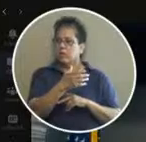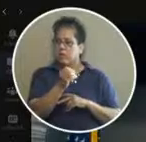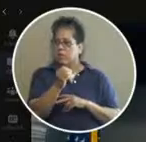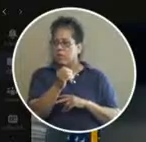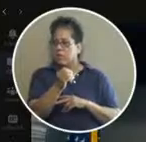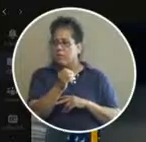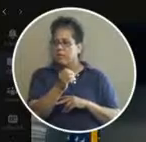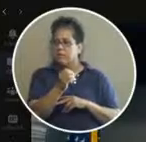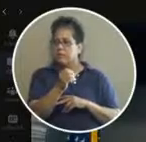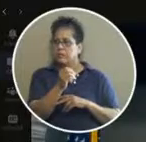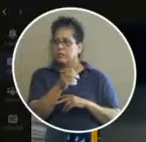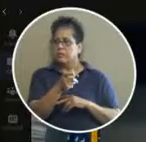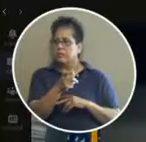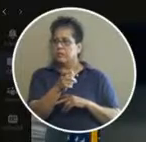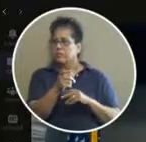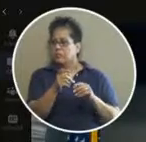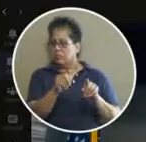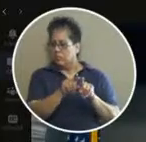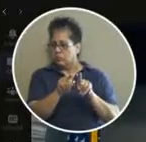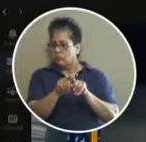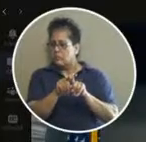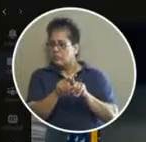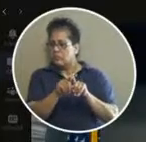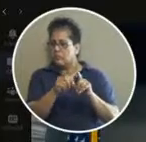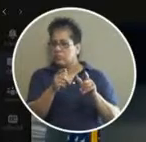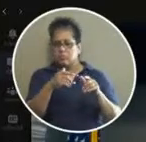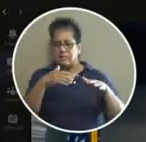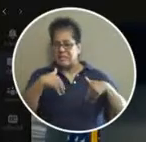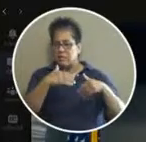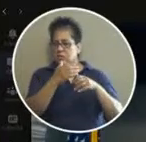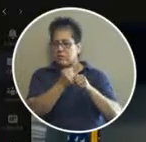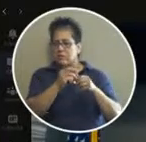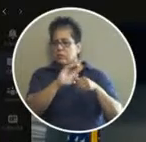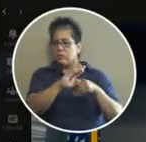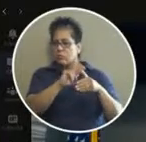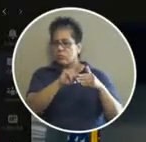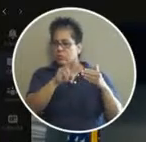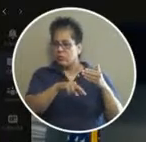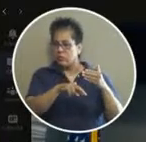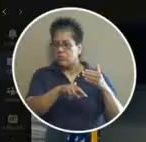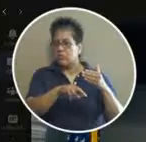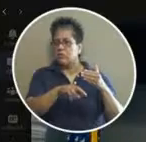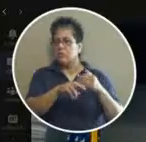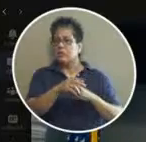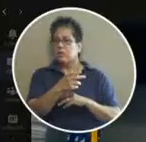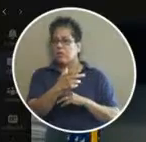y aún no han recibido los resultados. ¿Hay